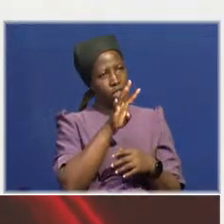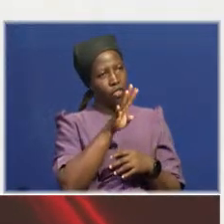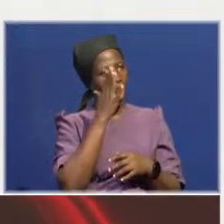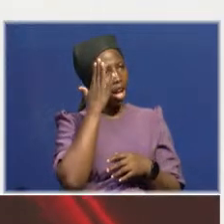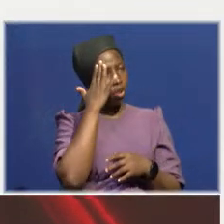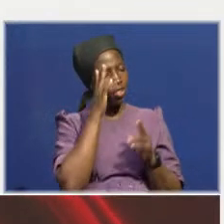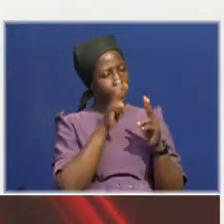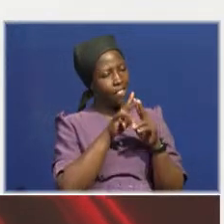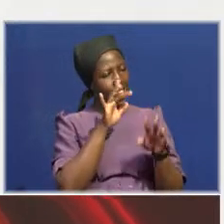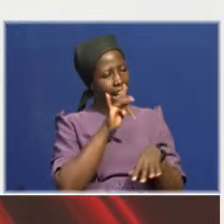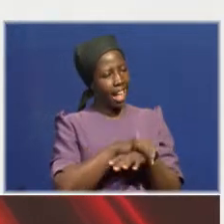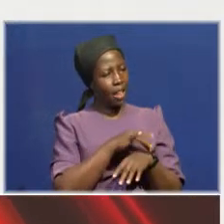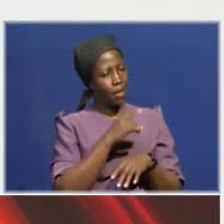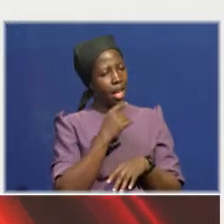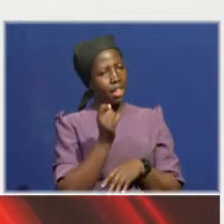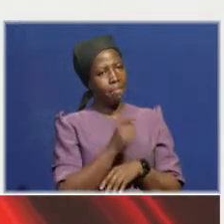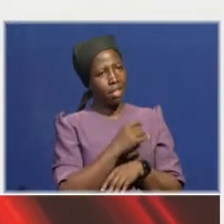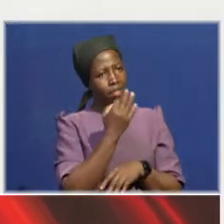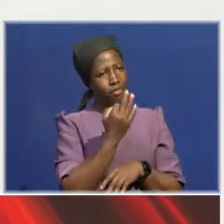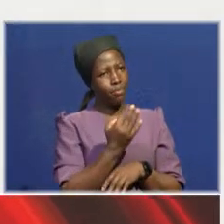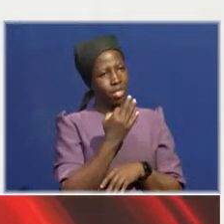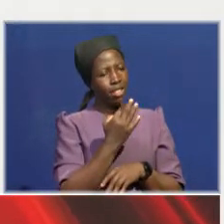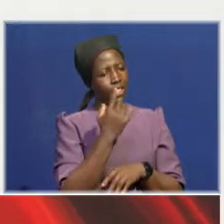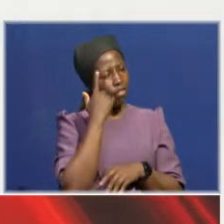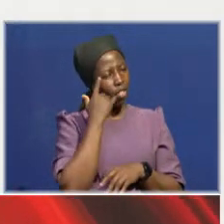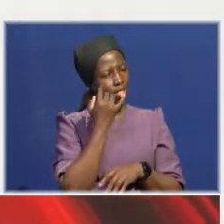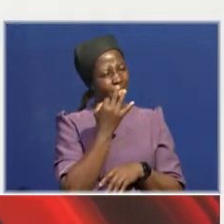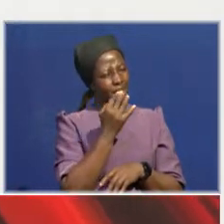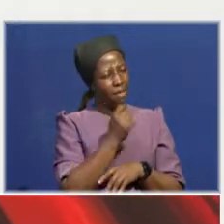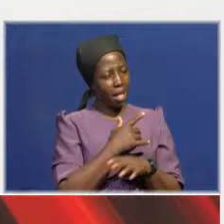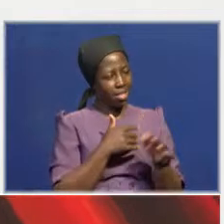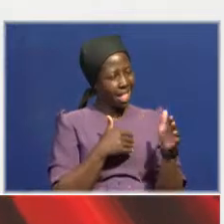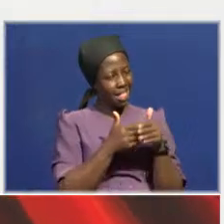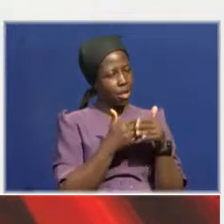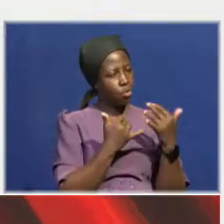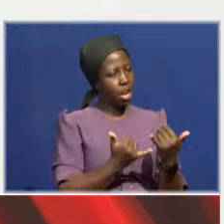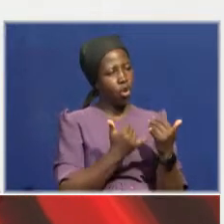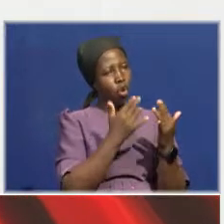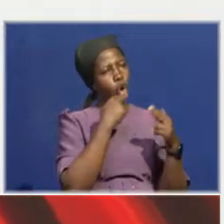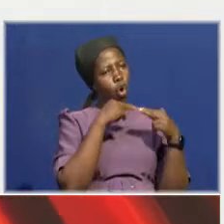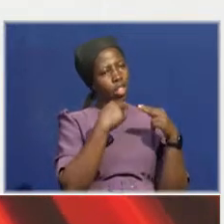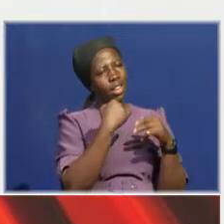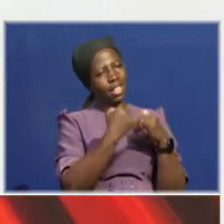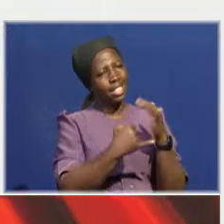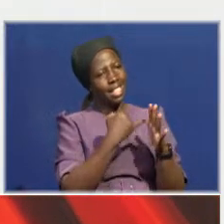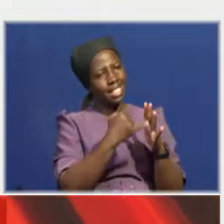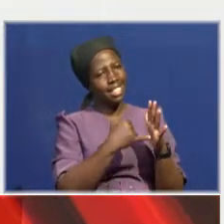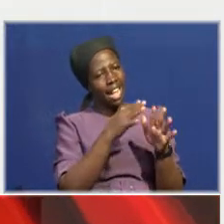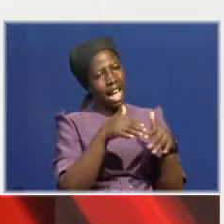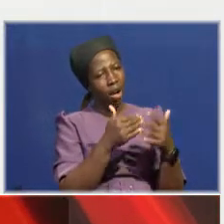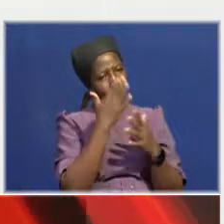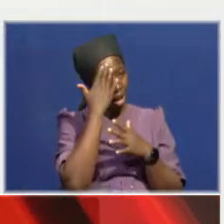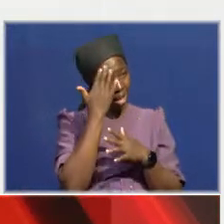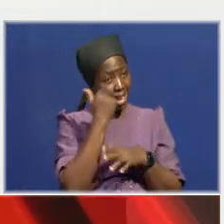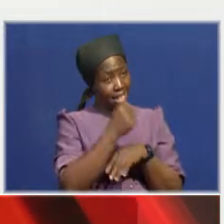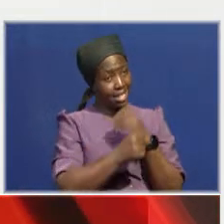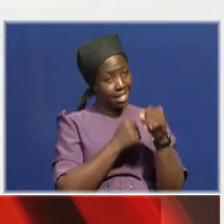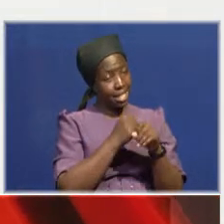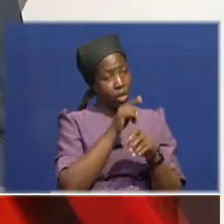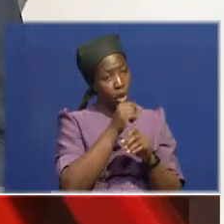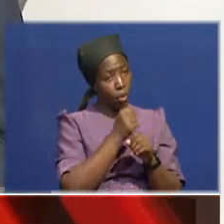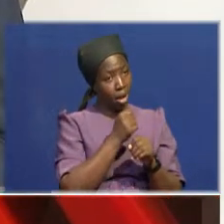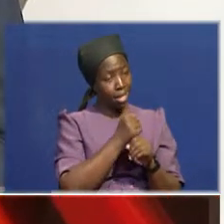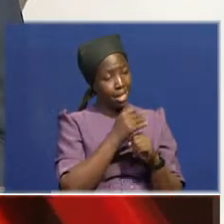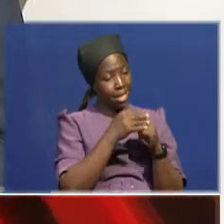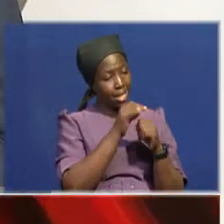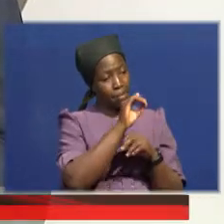call it. We're just in March. For those 3 months, how has the hotel industry been, given that last year you said you're operating at 80%? Yeah, this